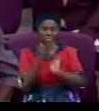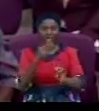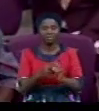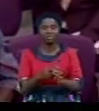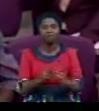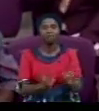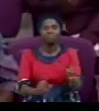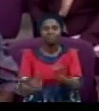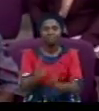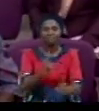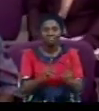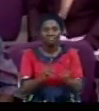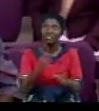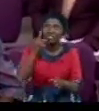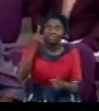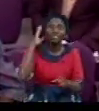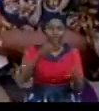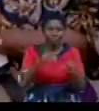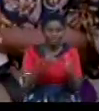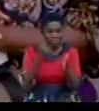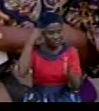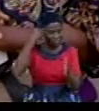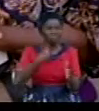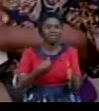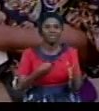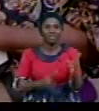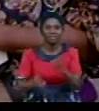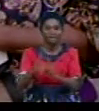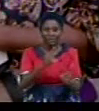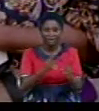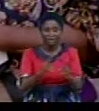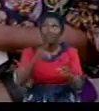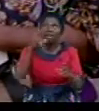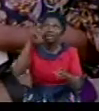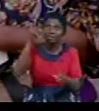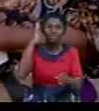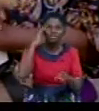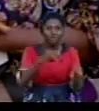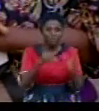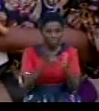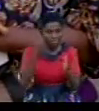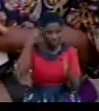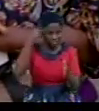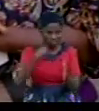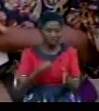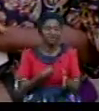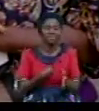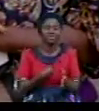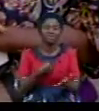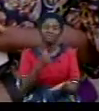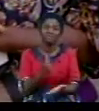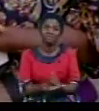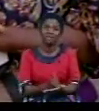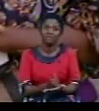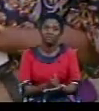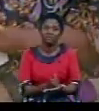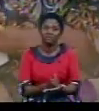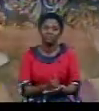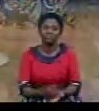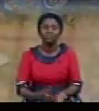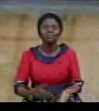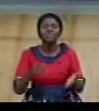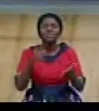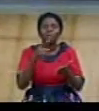for me say it aloud he'll do it for me what would your life be